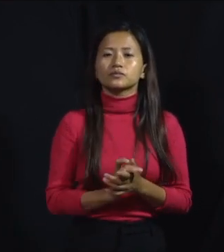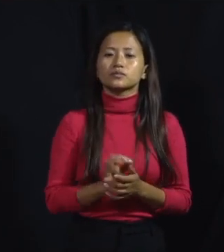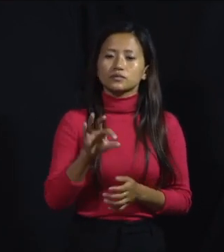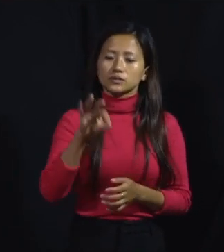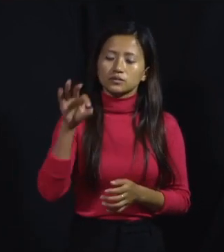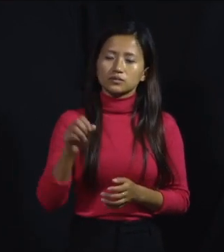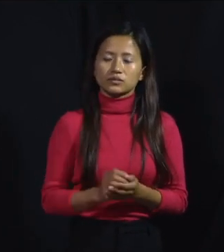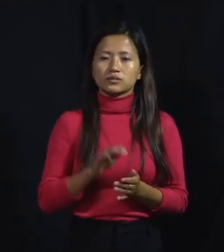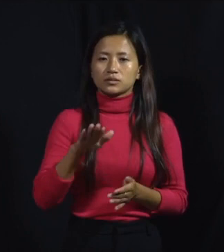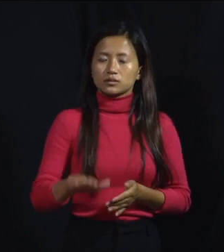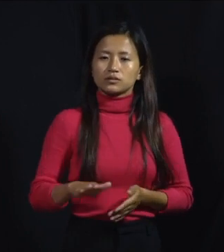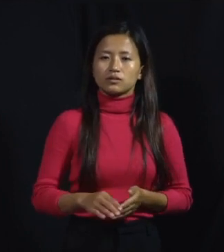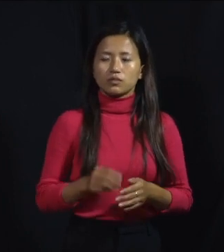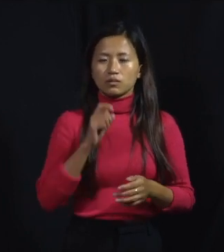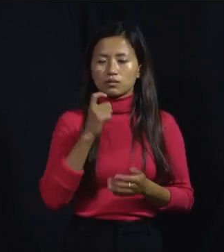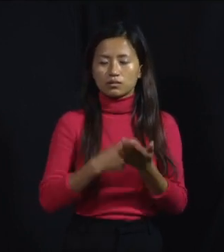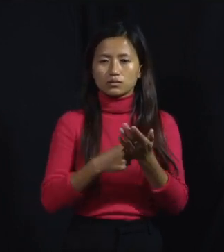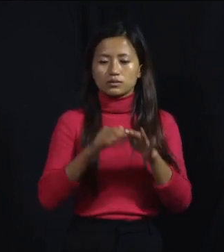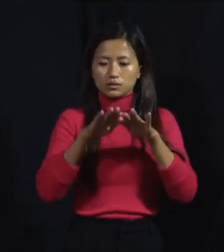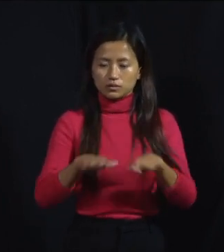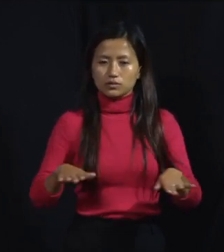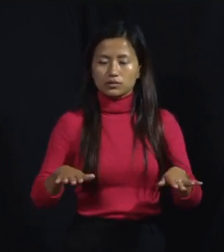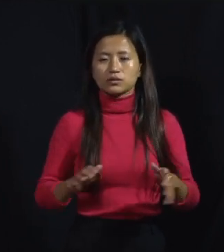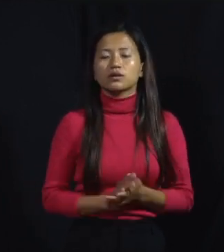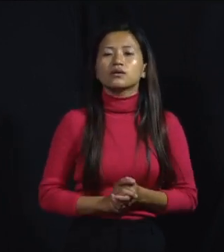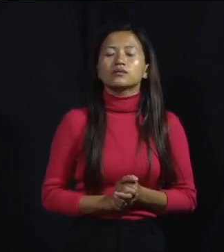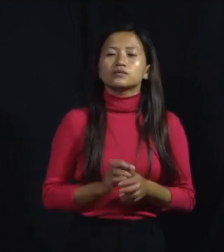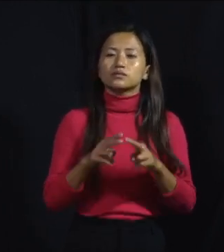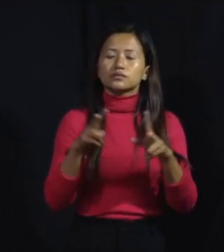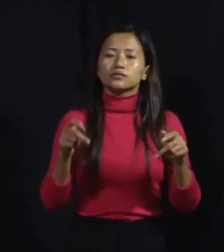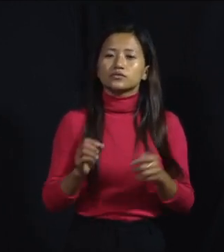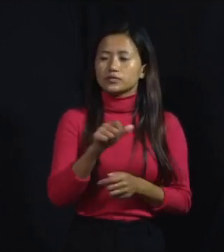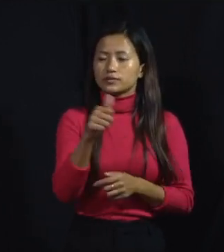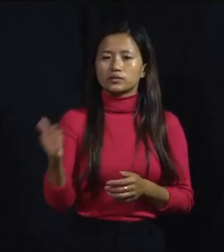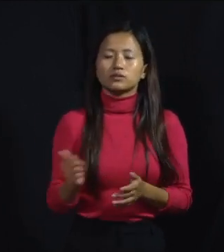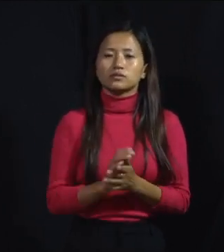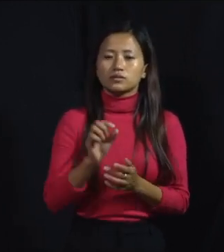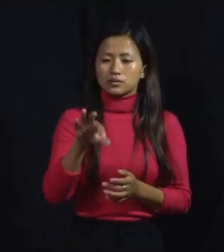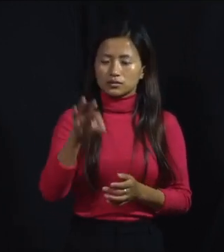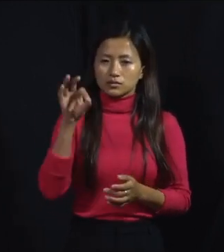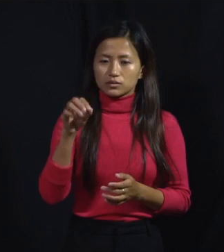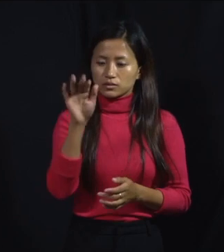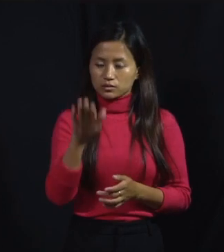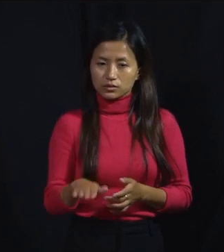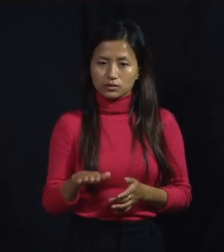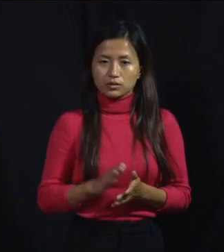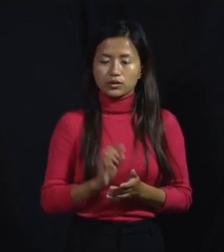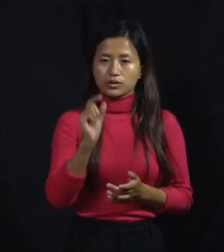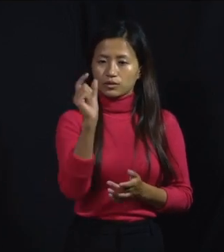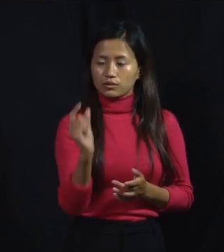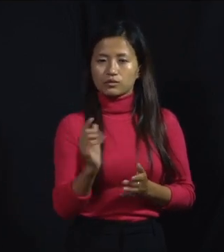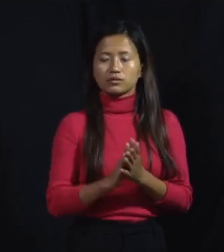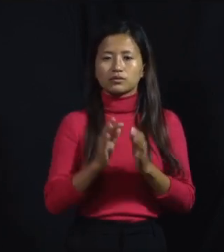Each child or each student is different from the other, and each student is very unique